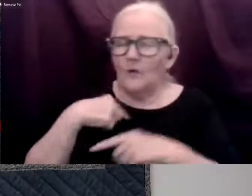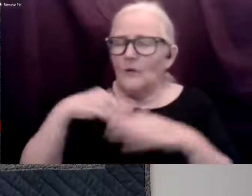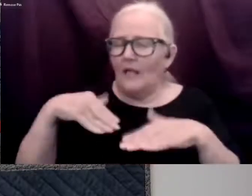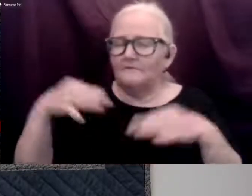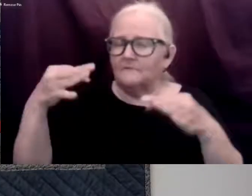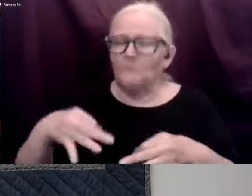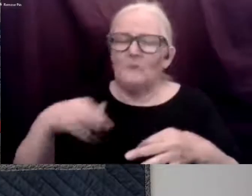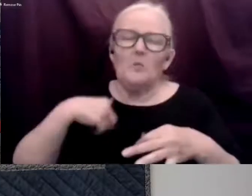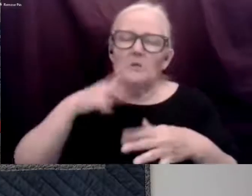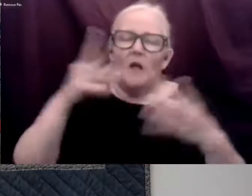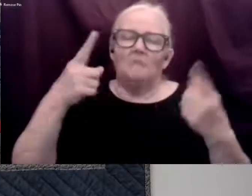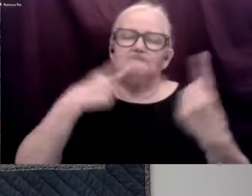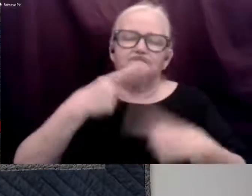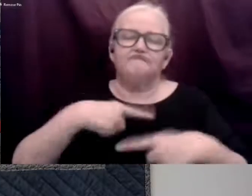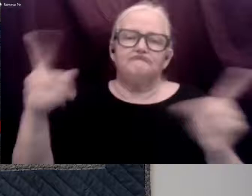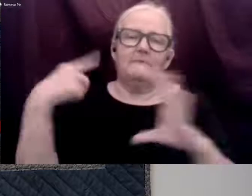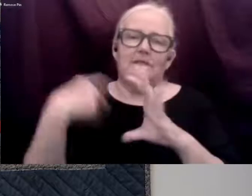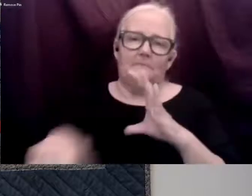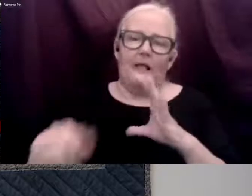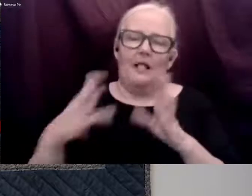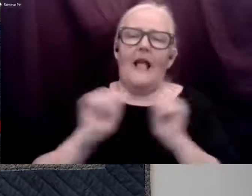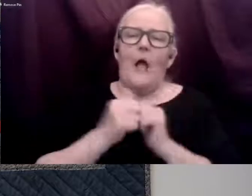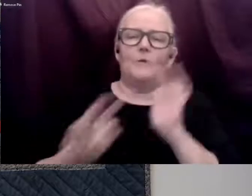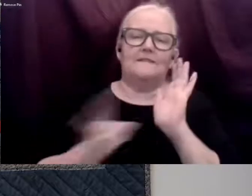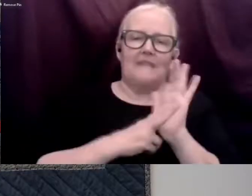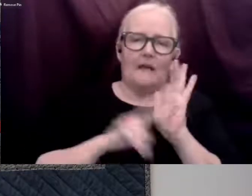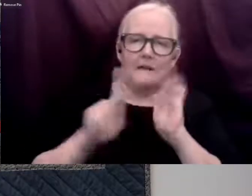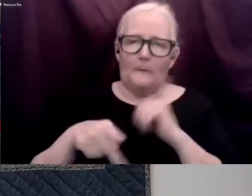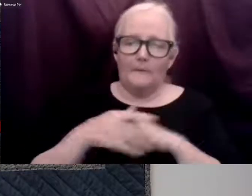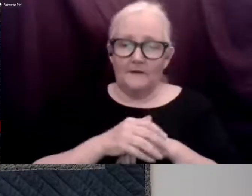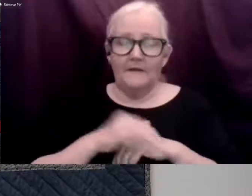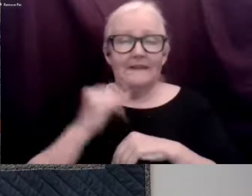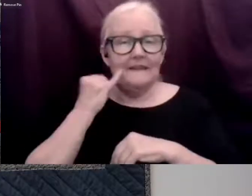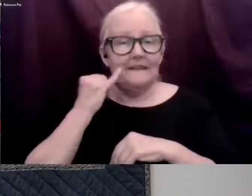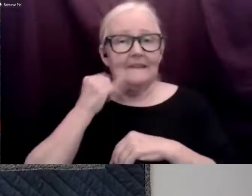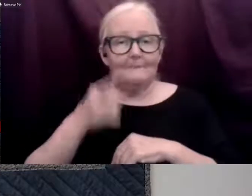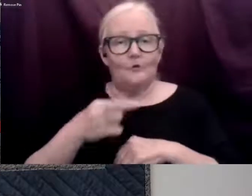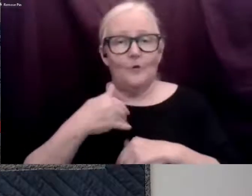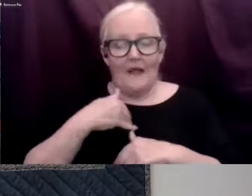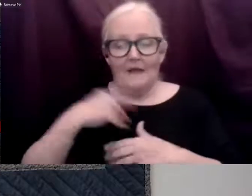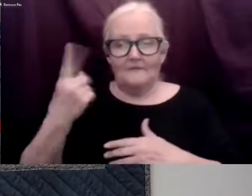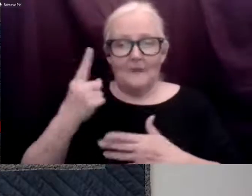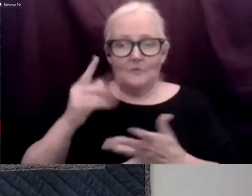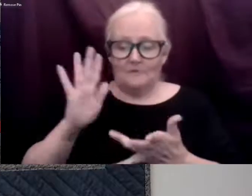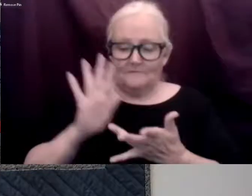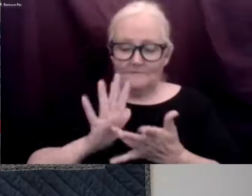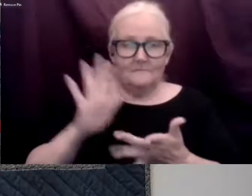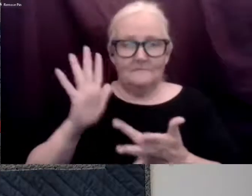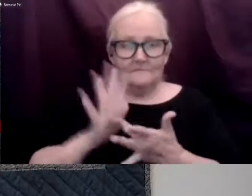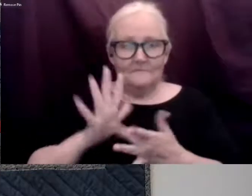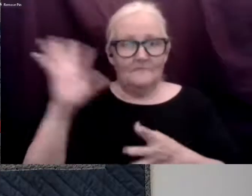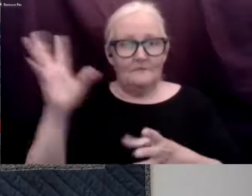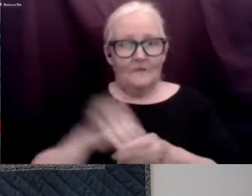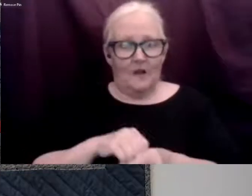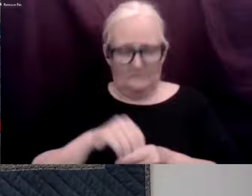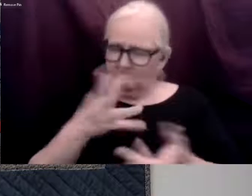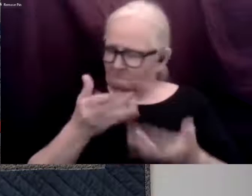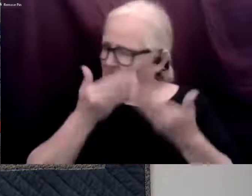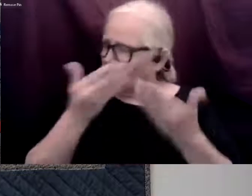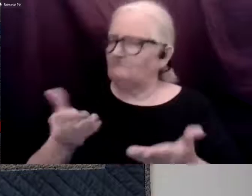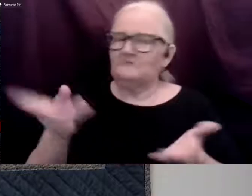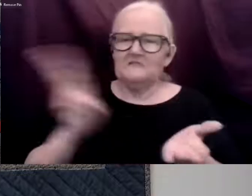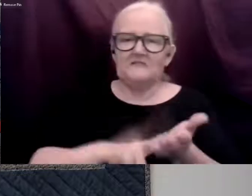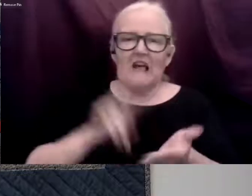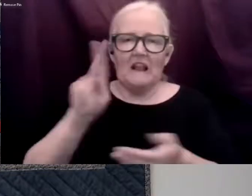this week. So if you'd like your 9th or 10th grader to be part of this program, be sure to sign them up. If you have questions, please find Reverend